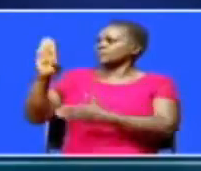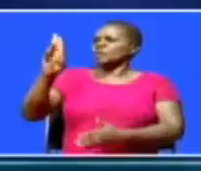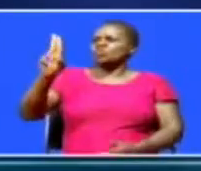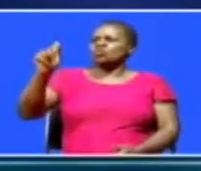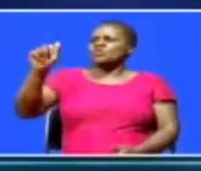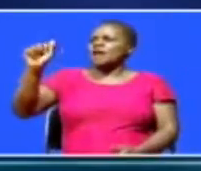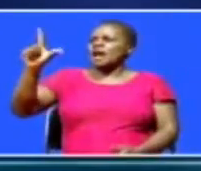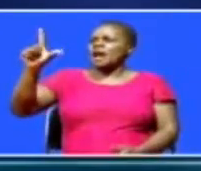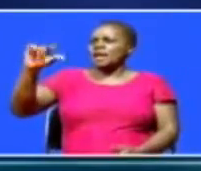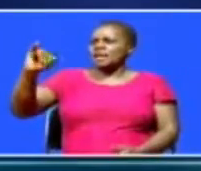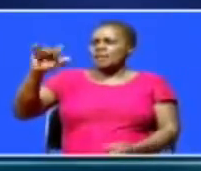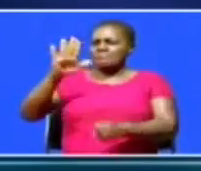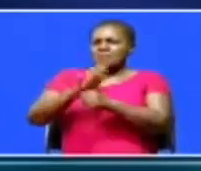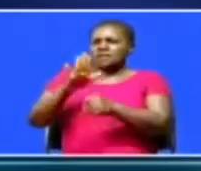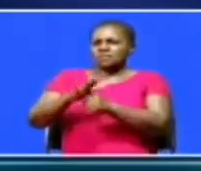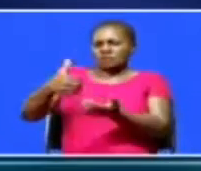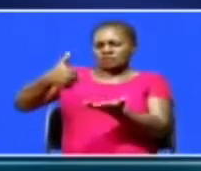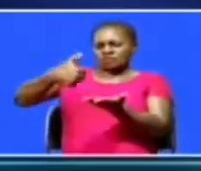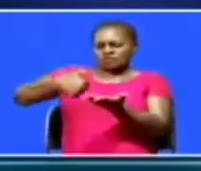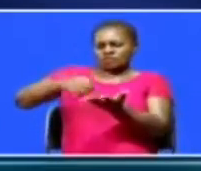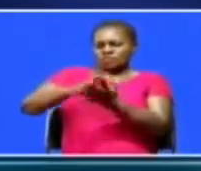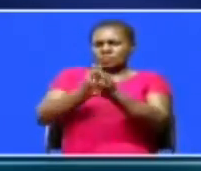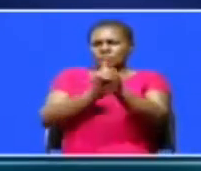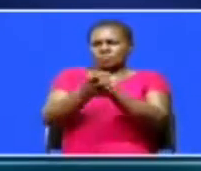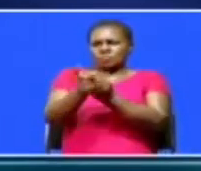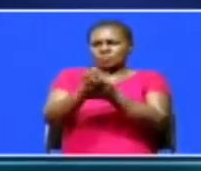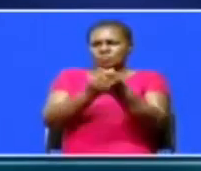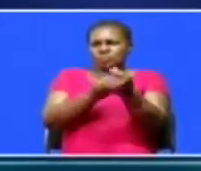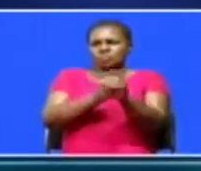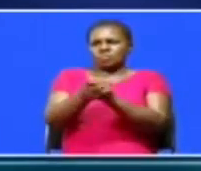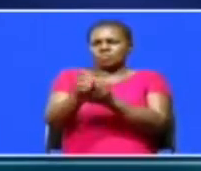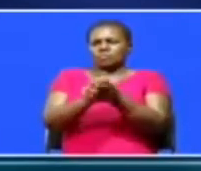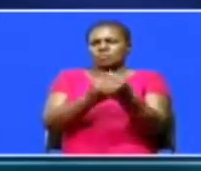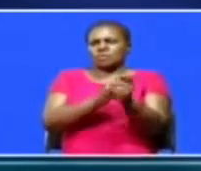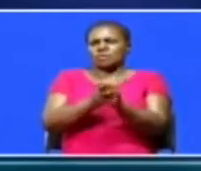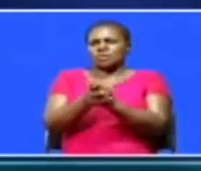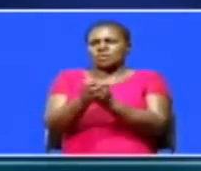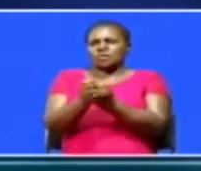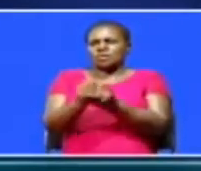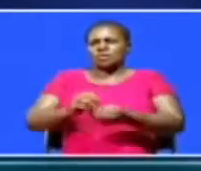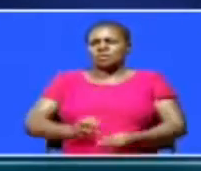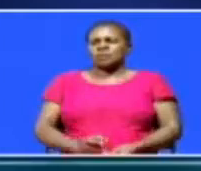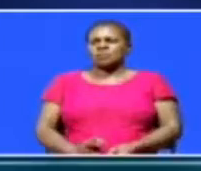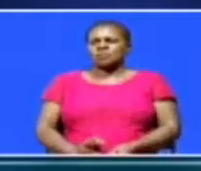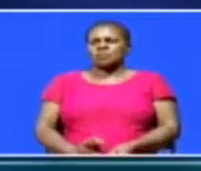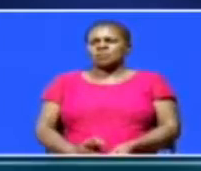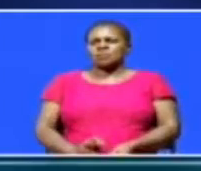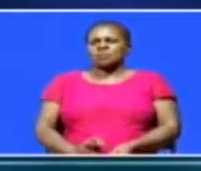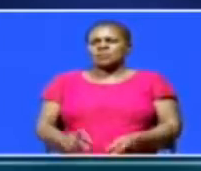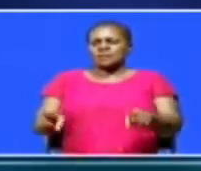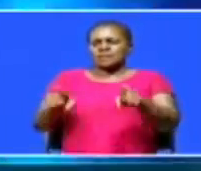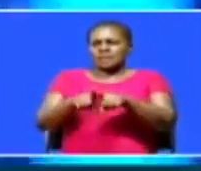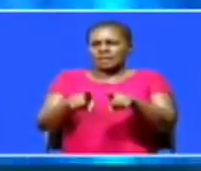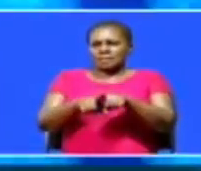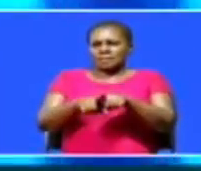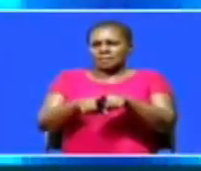which continues mass production of ethanol for manufacture of alcohol-based hand sanitizers. Yet beneath